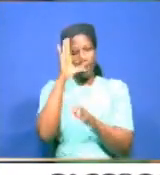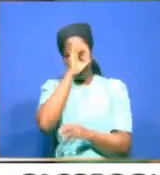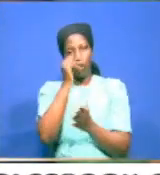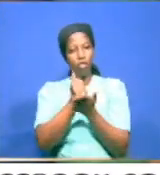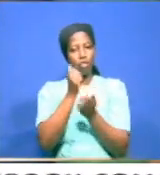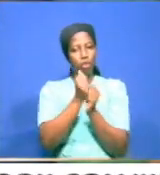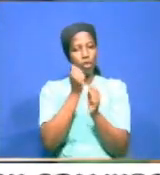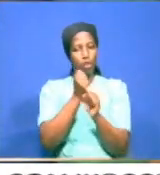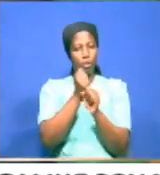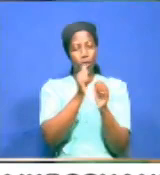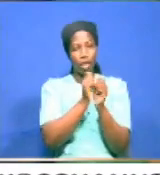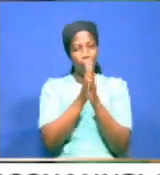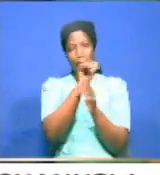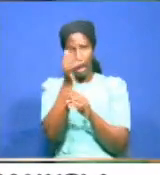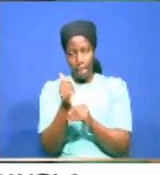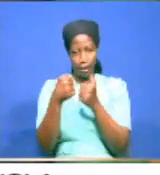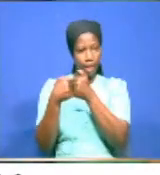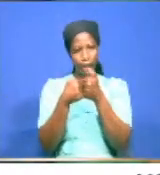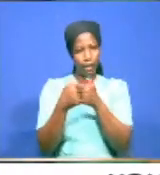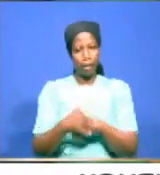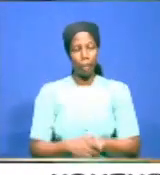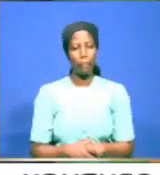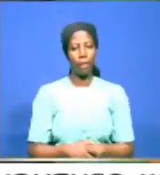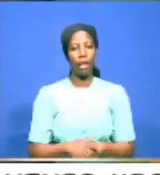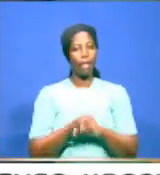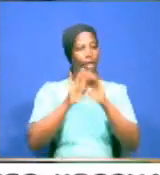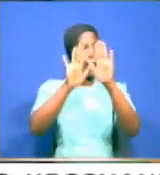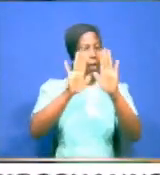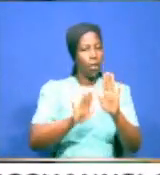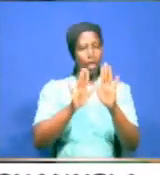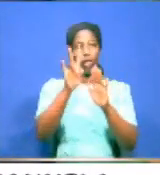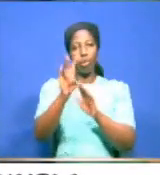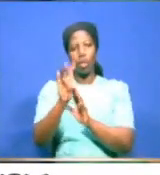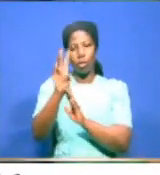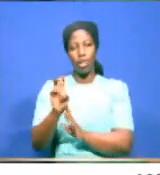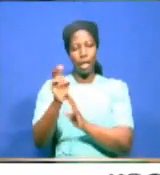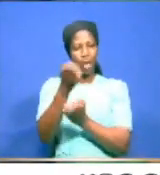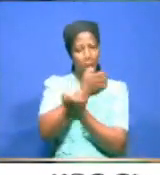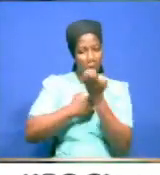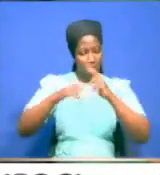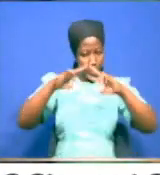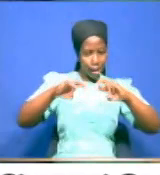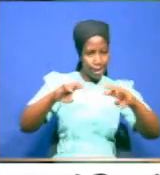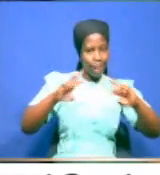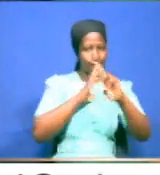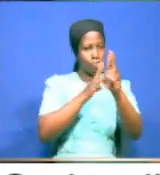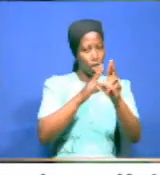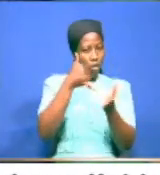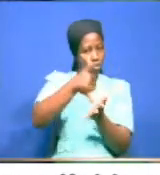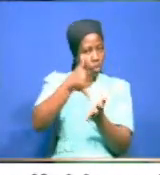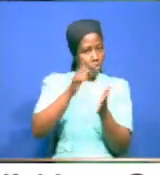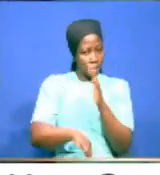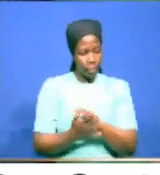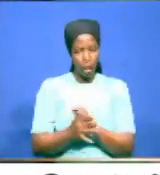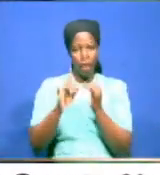challenges. The key 2020 Economic Survey findings includes, among others, the